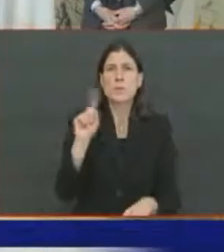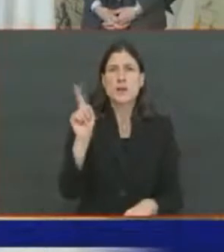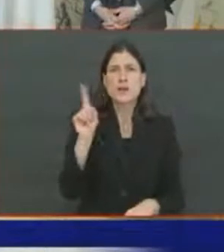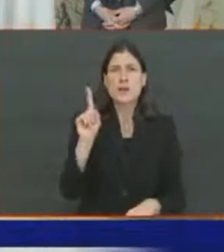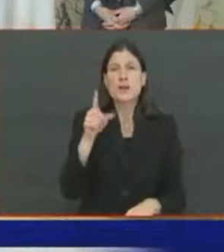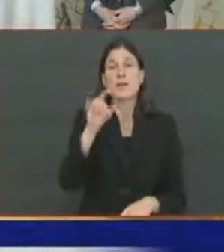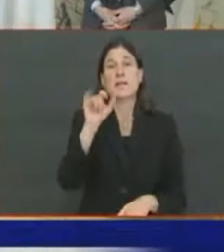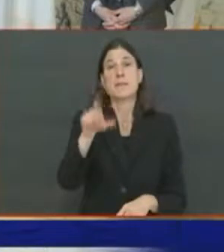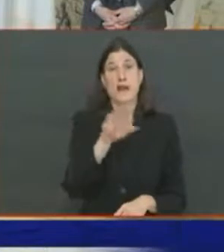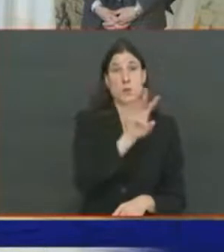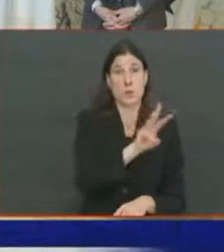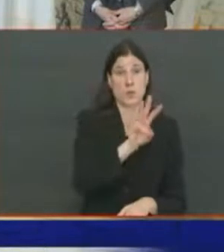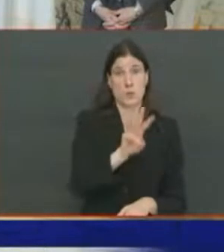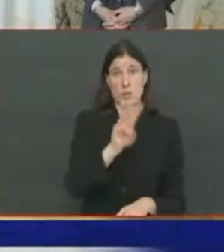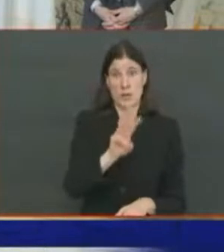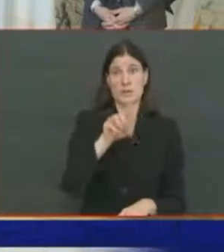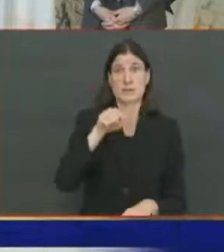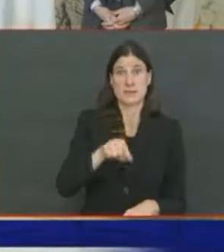reopeningri.com.